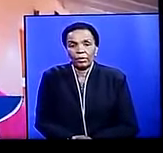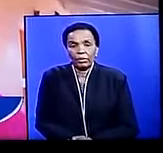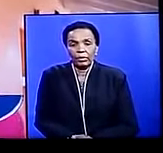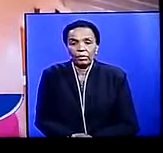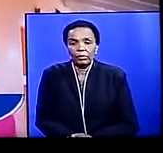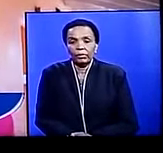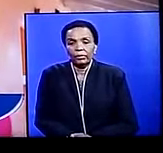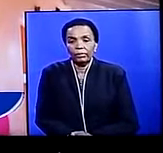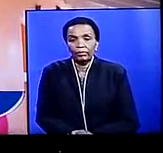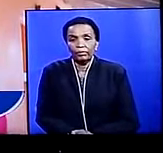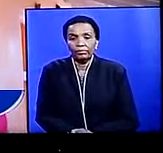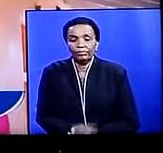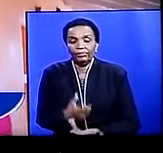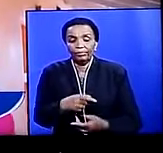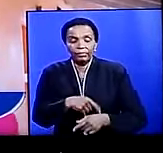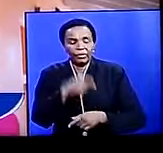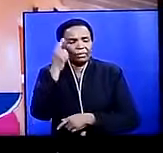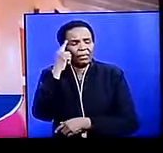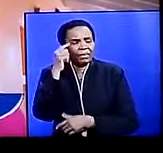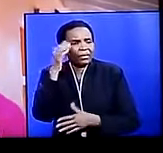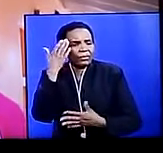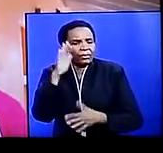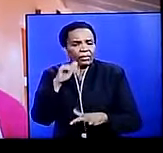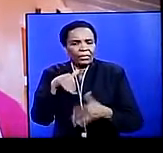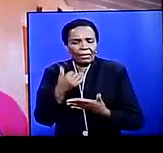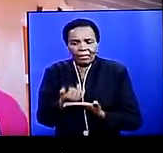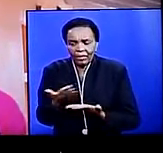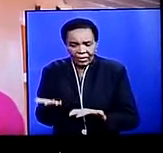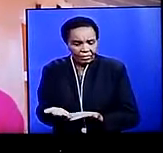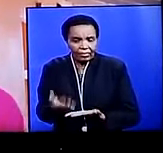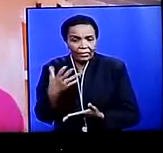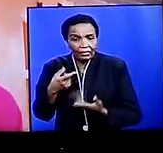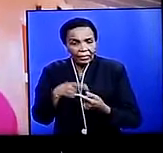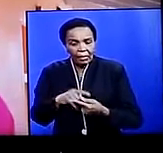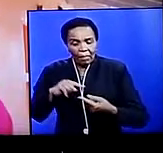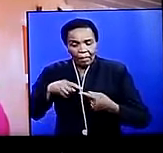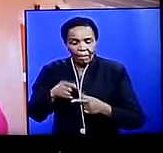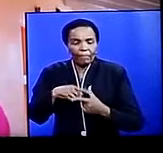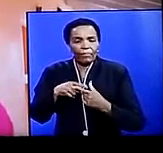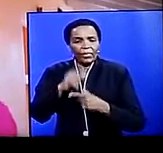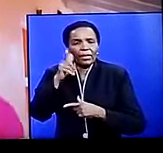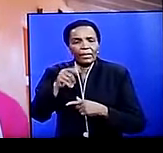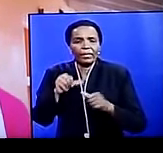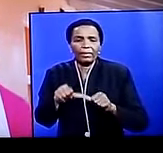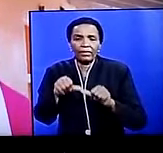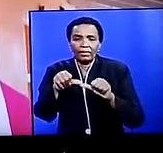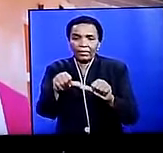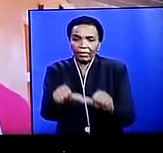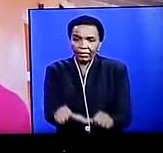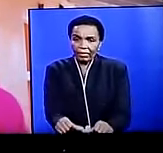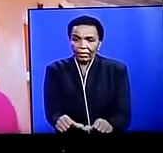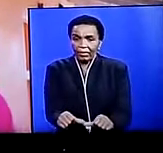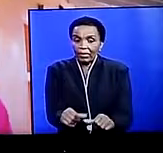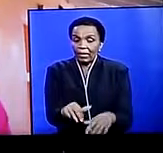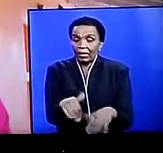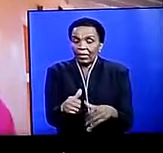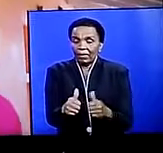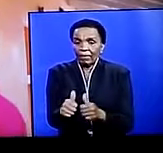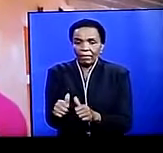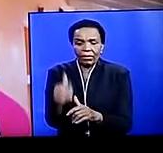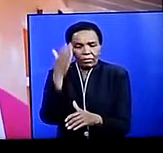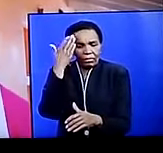you are actually enjoying that. So when you end up with our man, Abu, you're going to injury. You know what? You can even aggravate injury from the way that before it was.